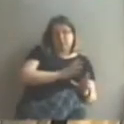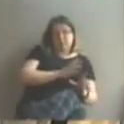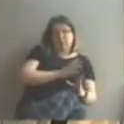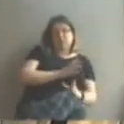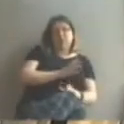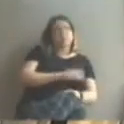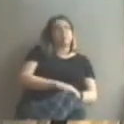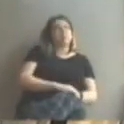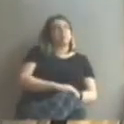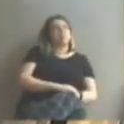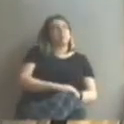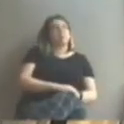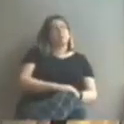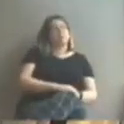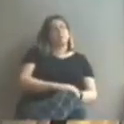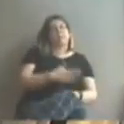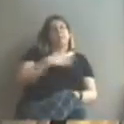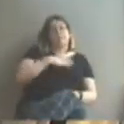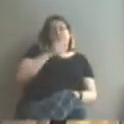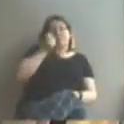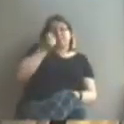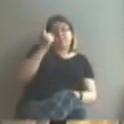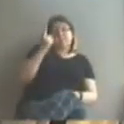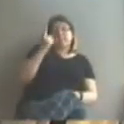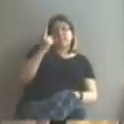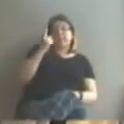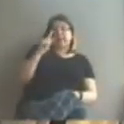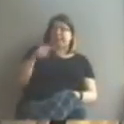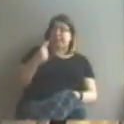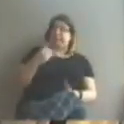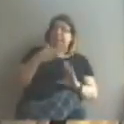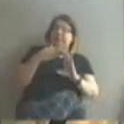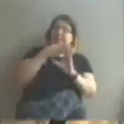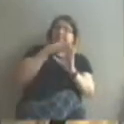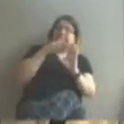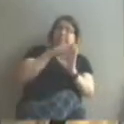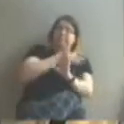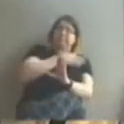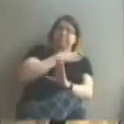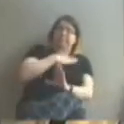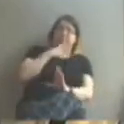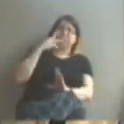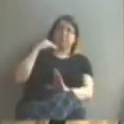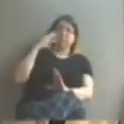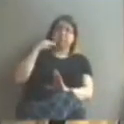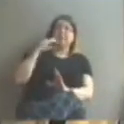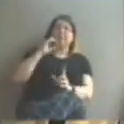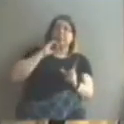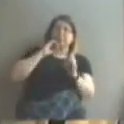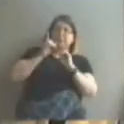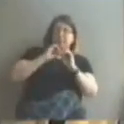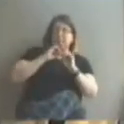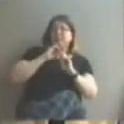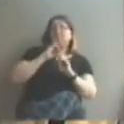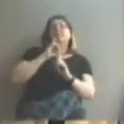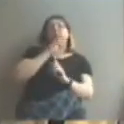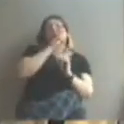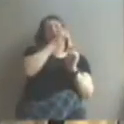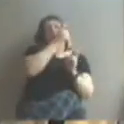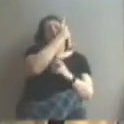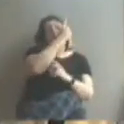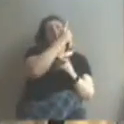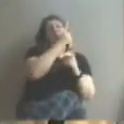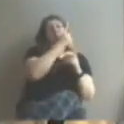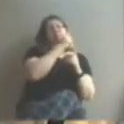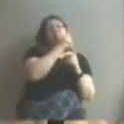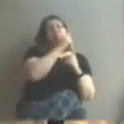for a history, so historically, to my knowledge, and I can only go back so far, and also based on conversations and engagement, that the Title I Director was